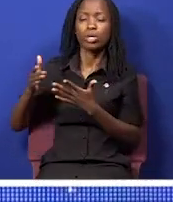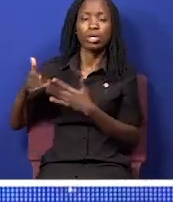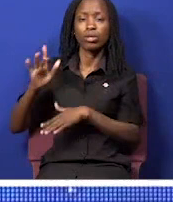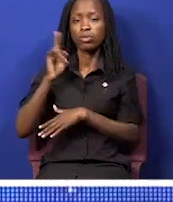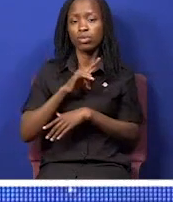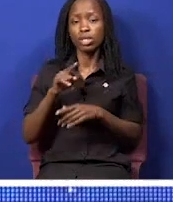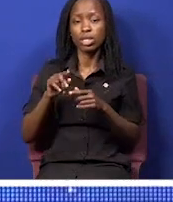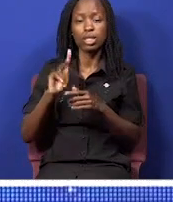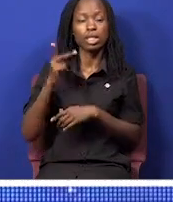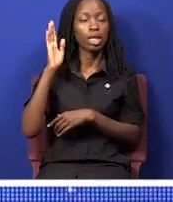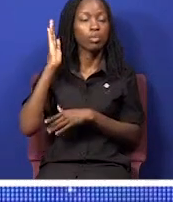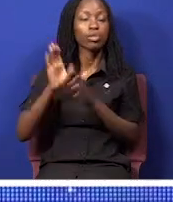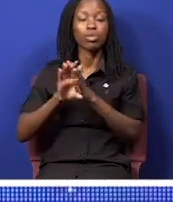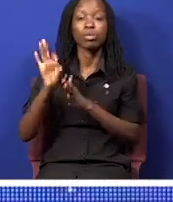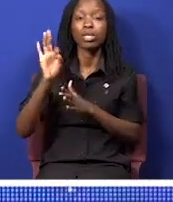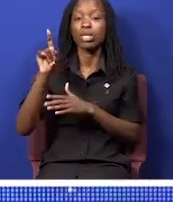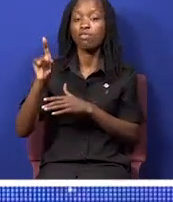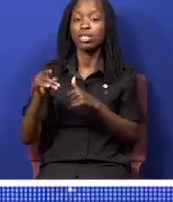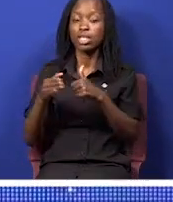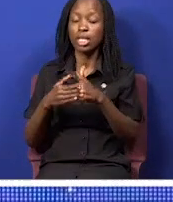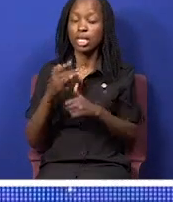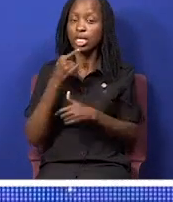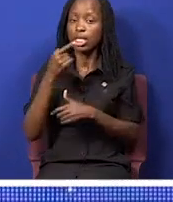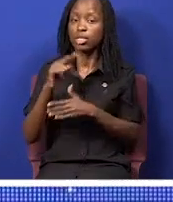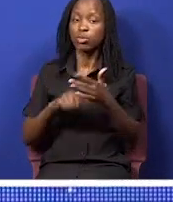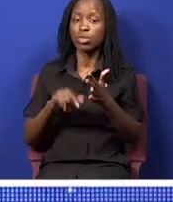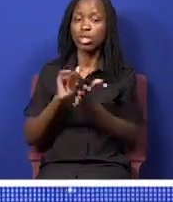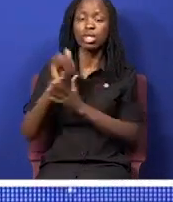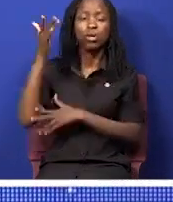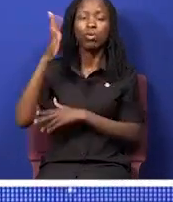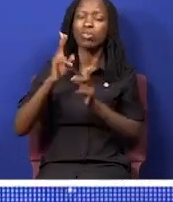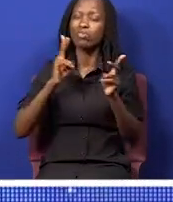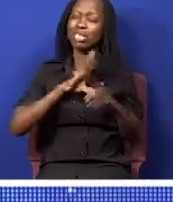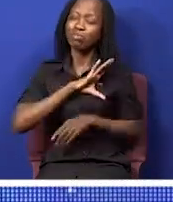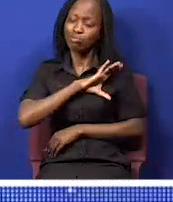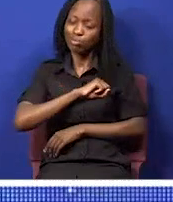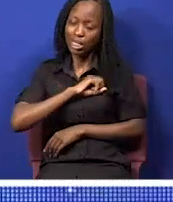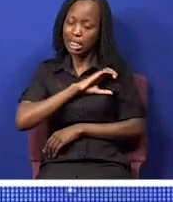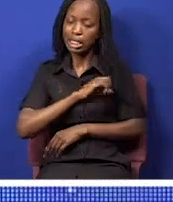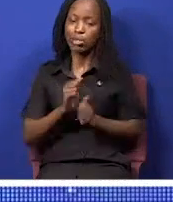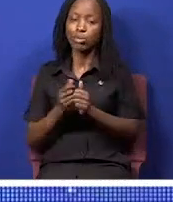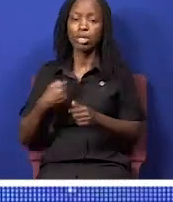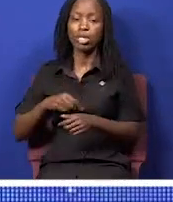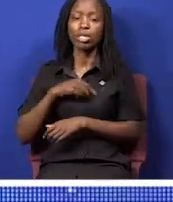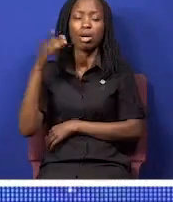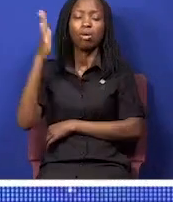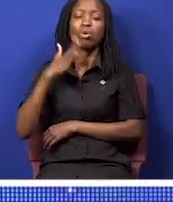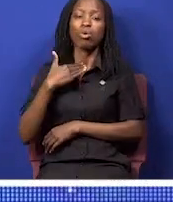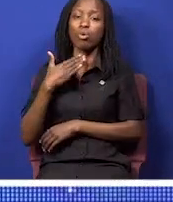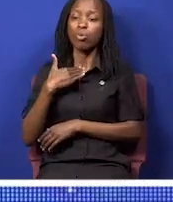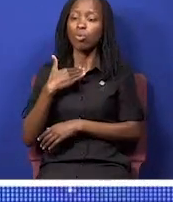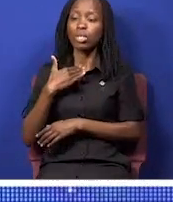are reminded in 2 Peter chapter 3, verse 9, that God is very patient with us, and He does not